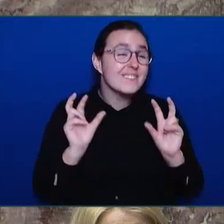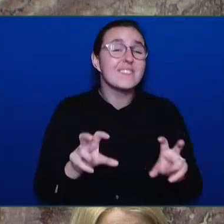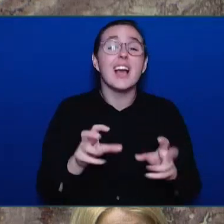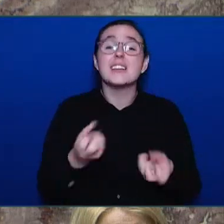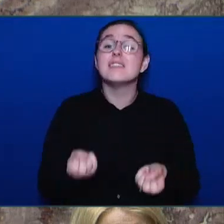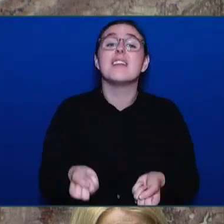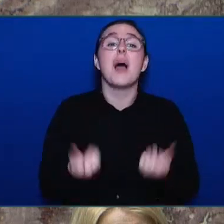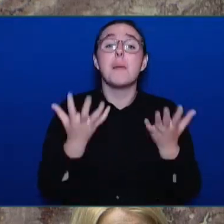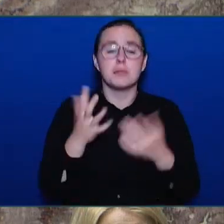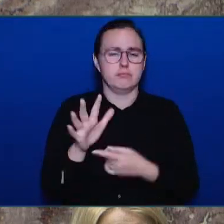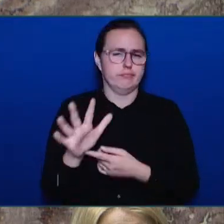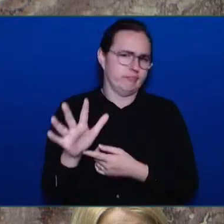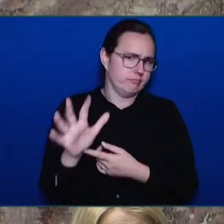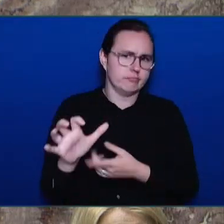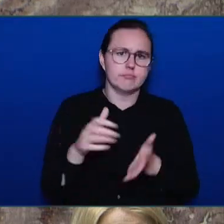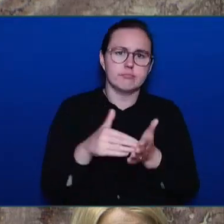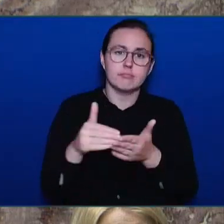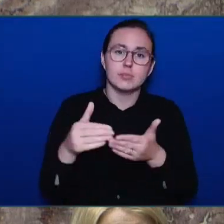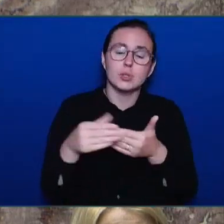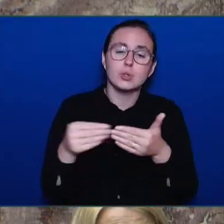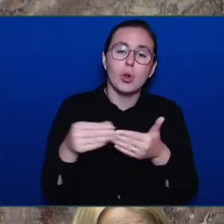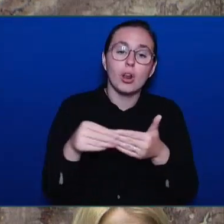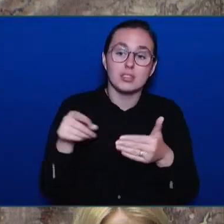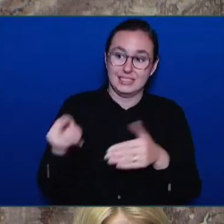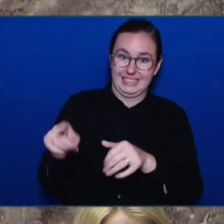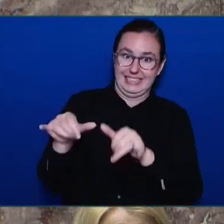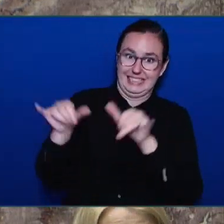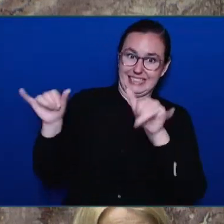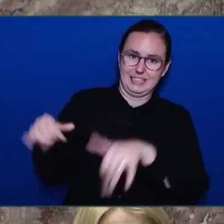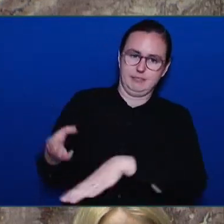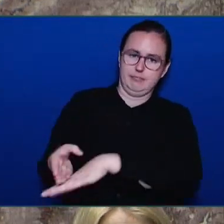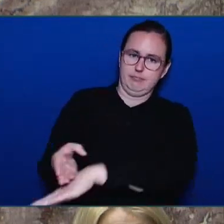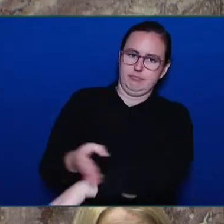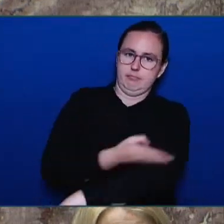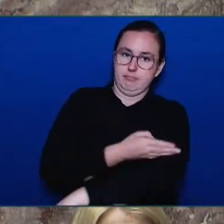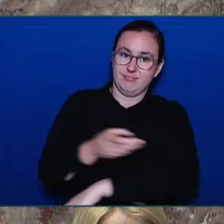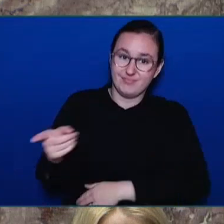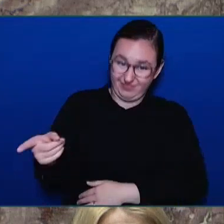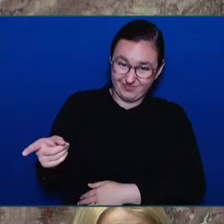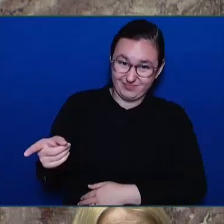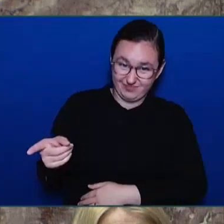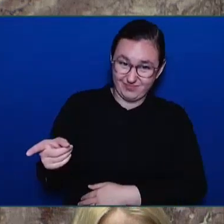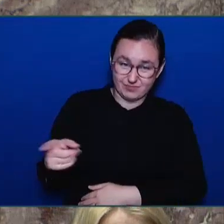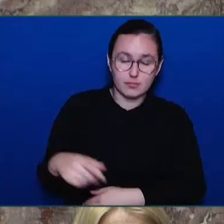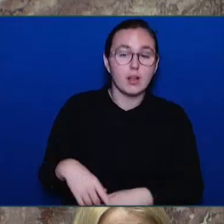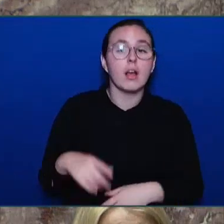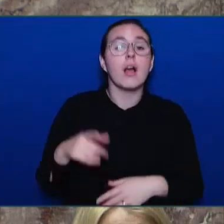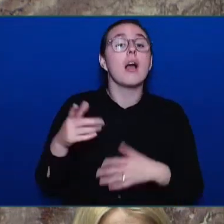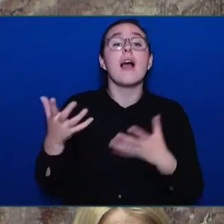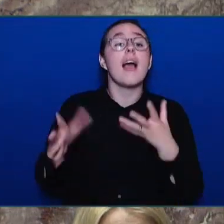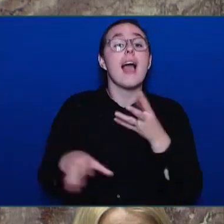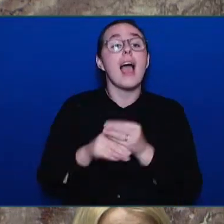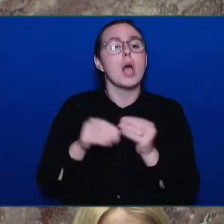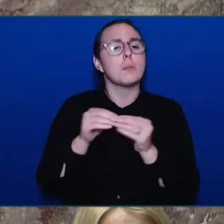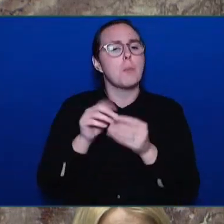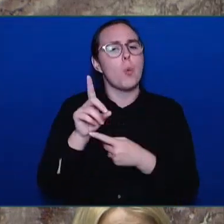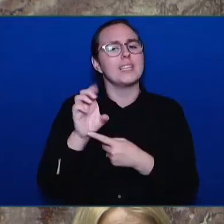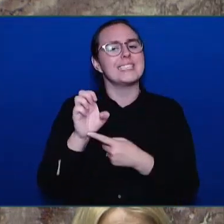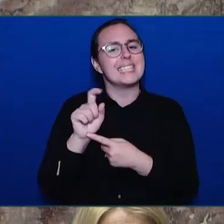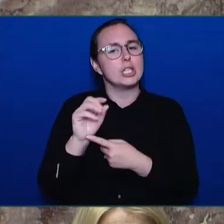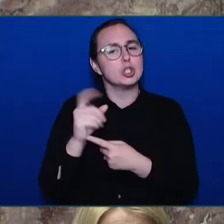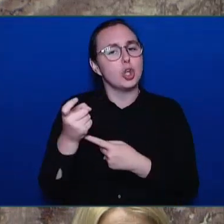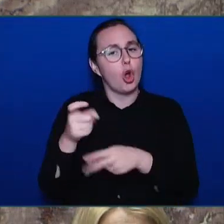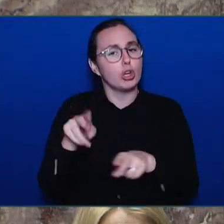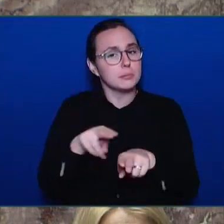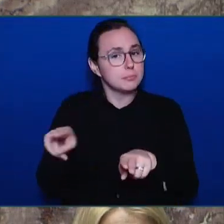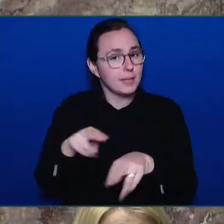our detox beds, care and treatment beds, aftercare supports. All the way through our system, we are